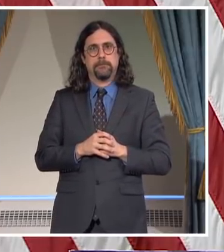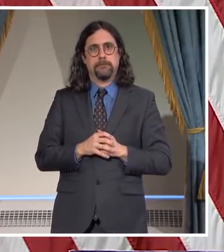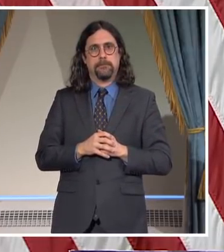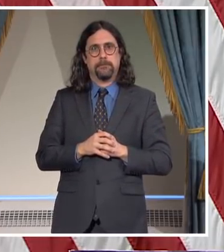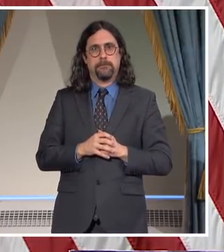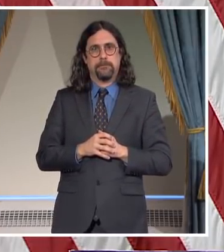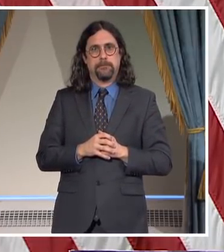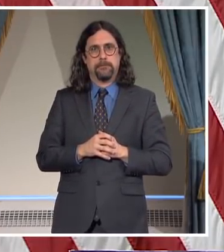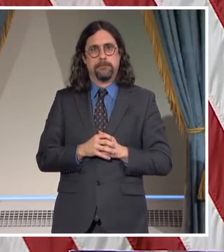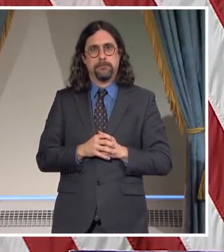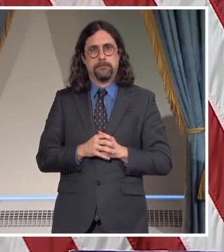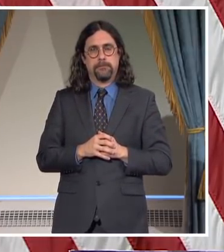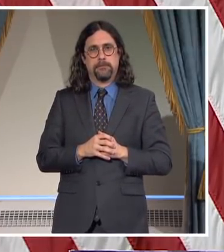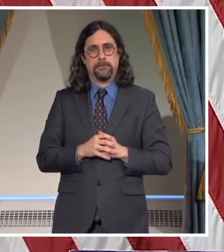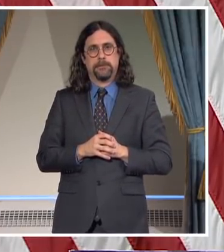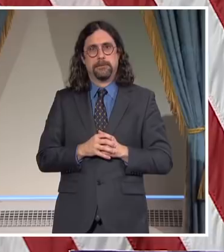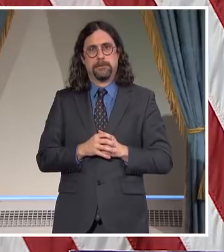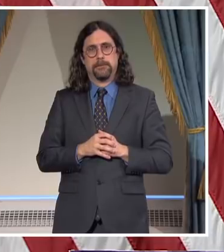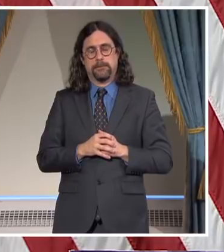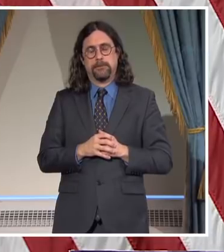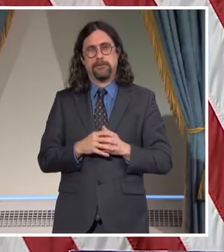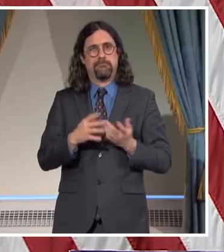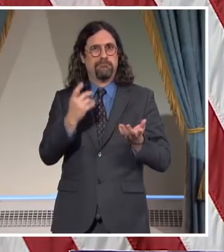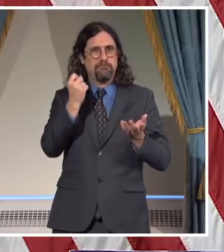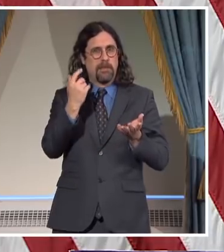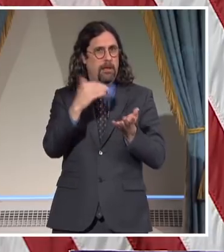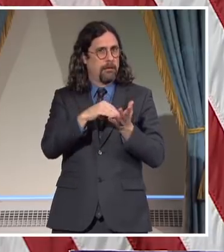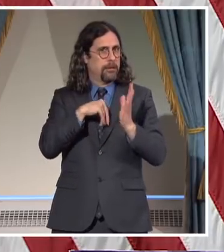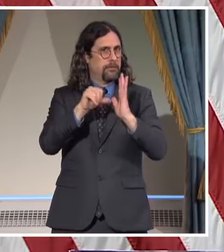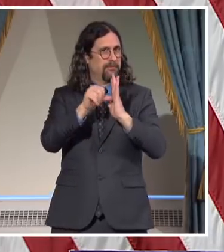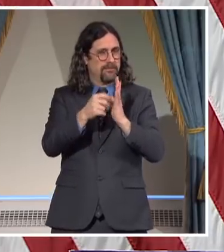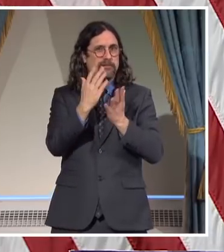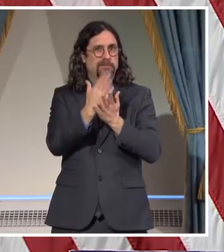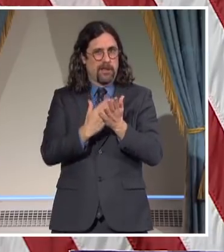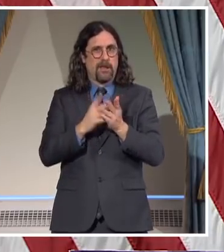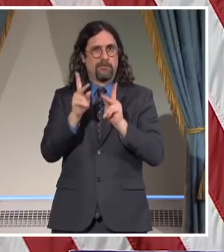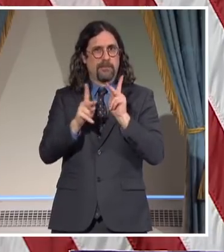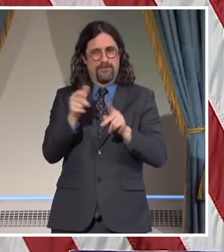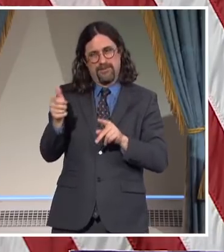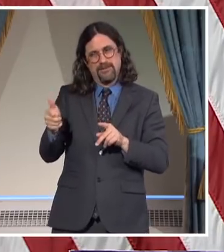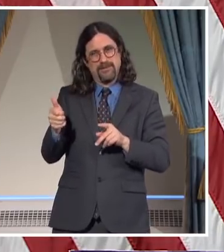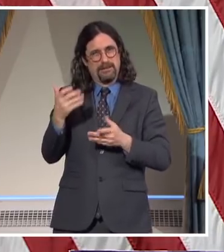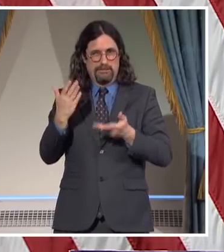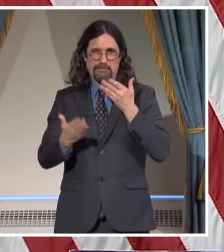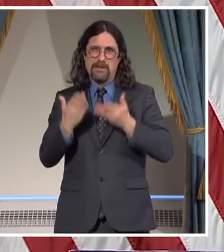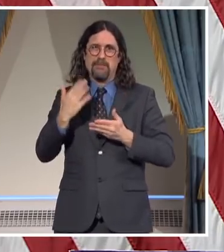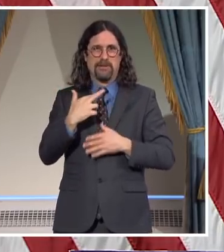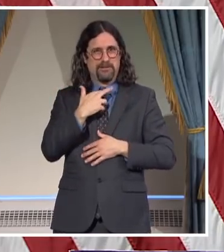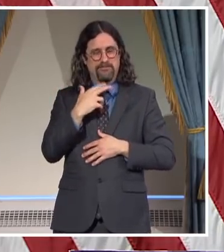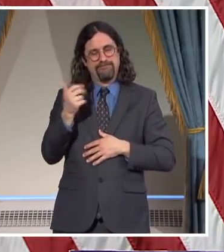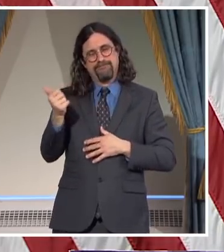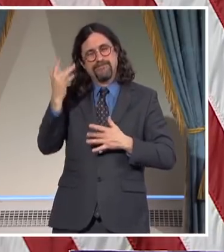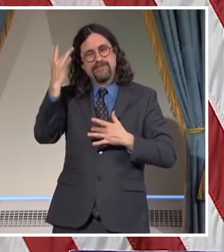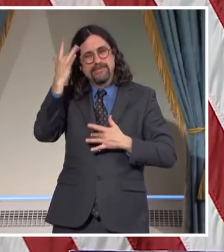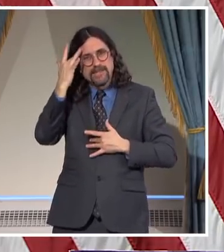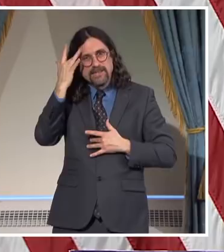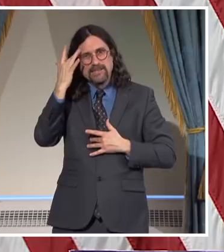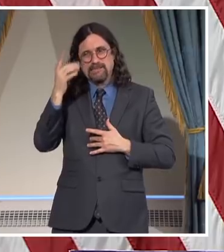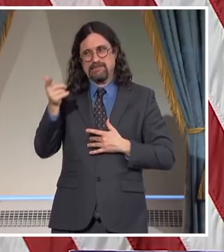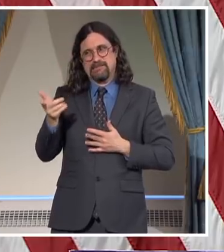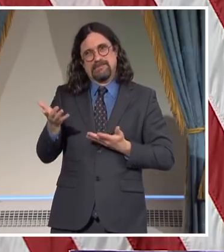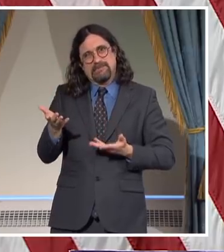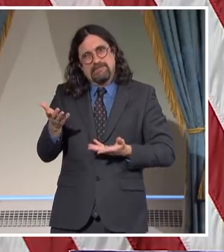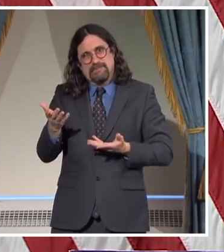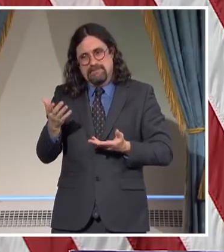they've committed a offense related to domestic violence or sexual offenses. And we're going to have to work with